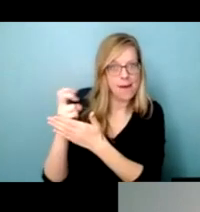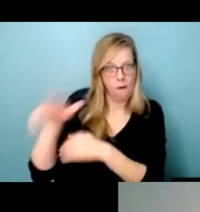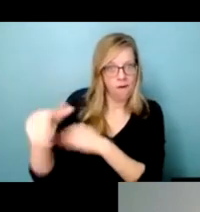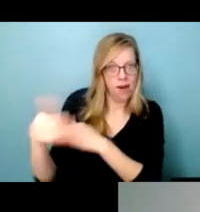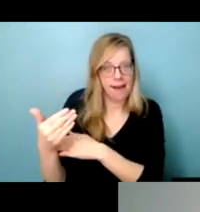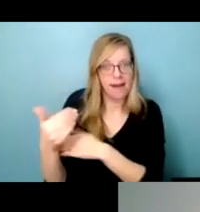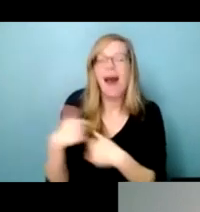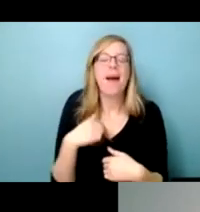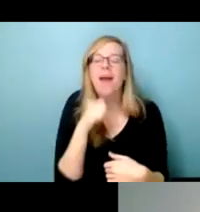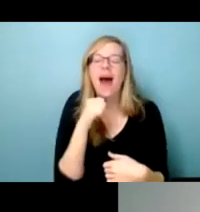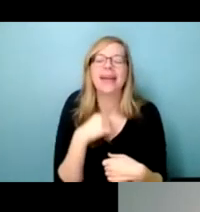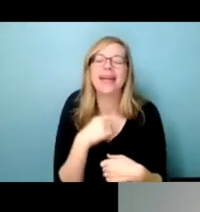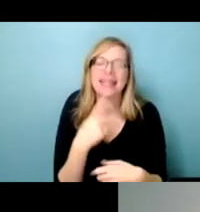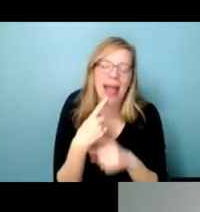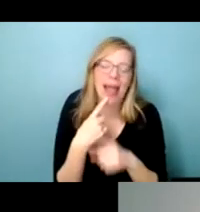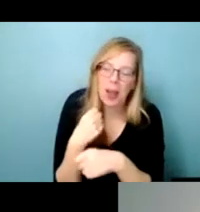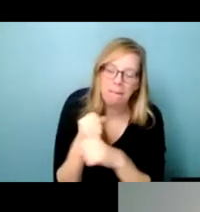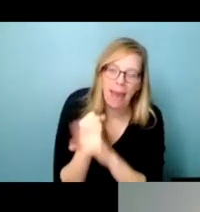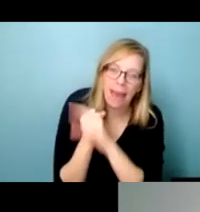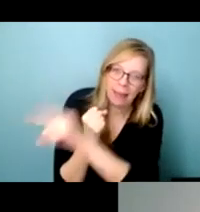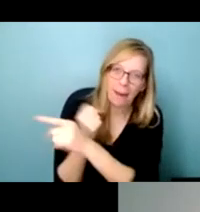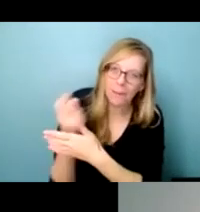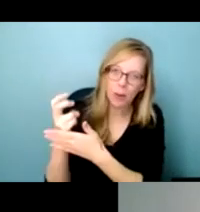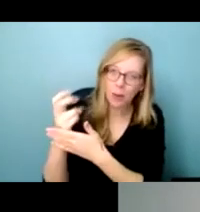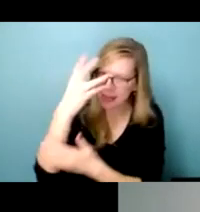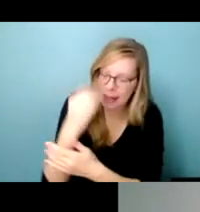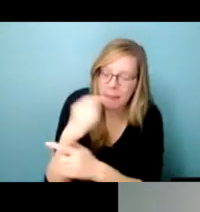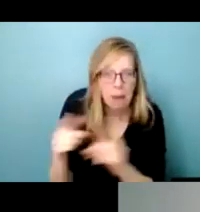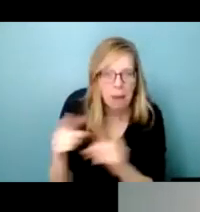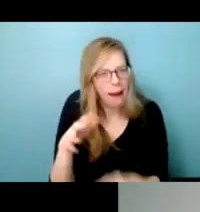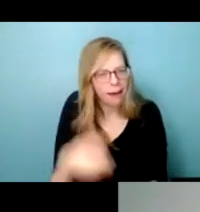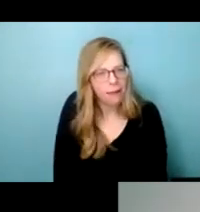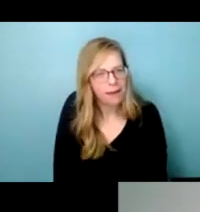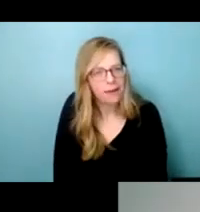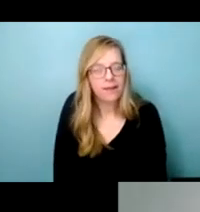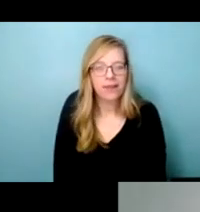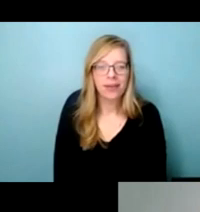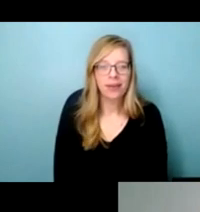saying make them lose sleep at night, but kind of. Kim?